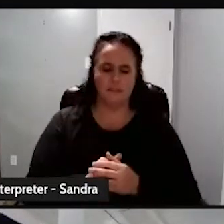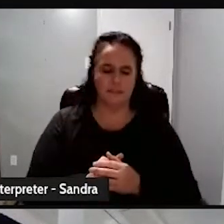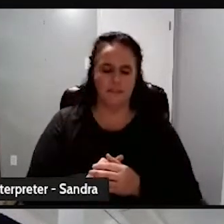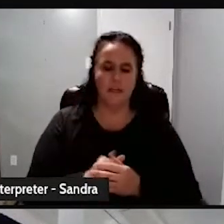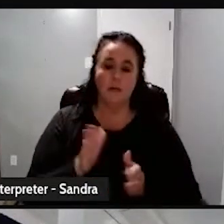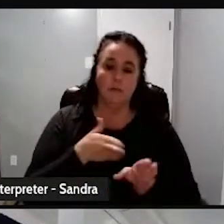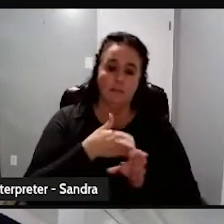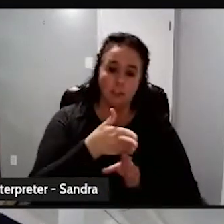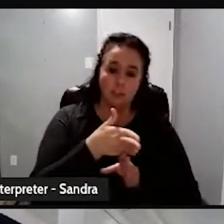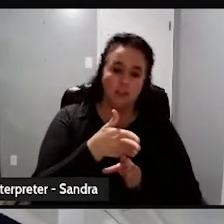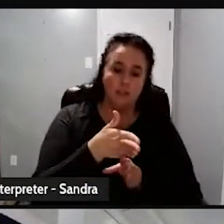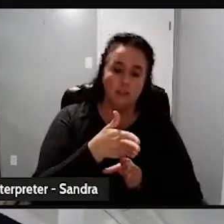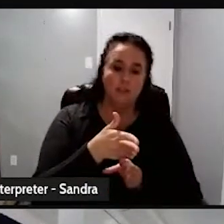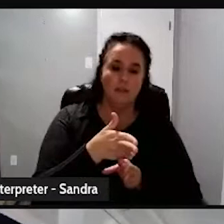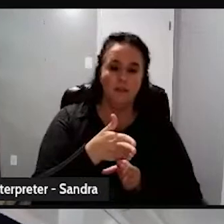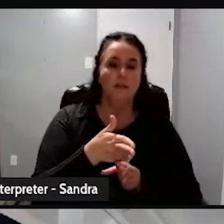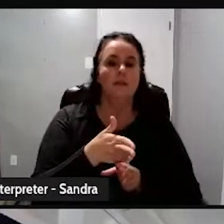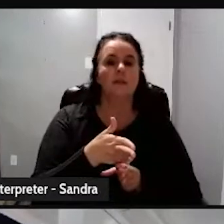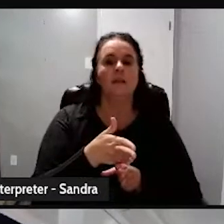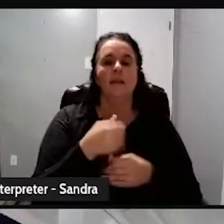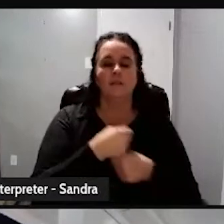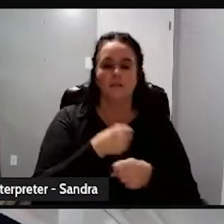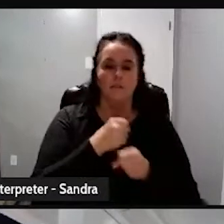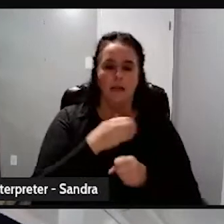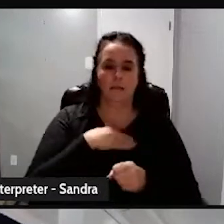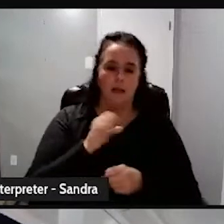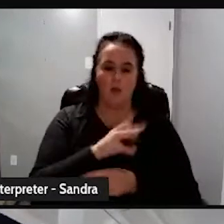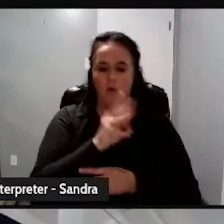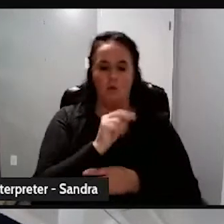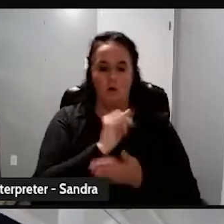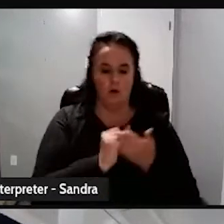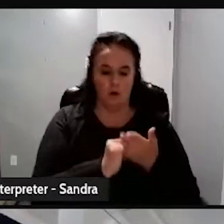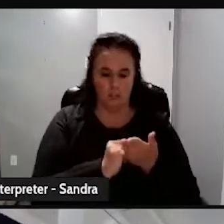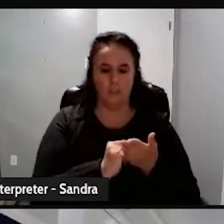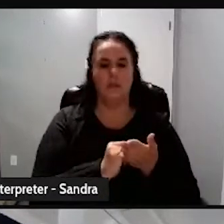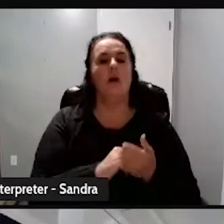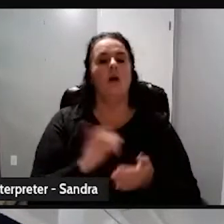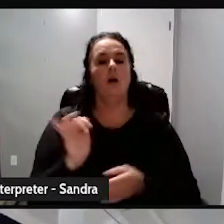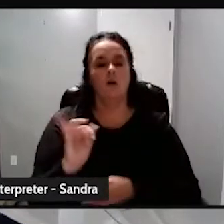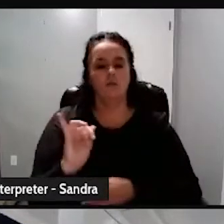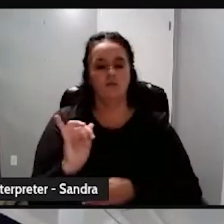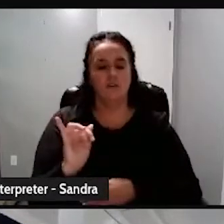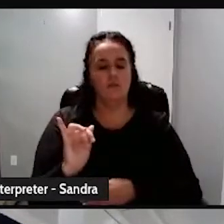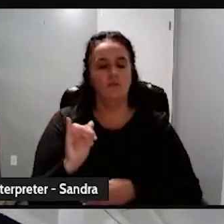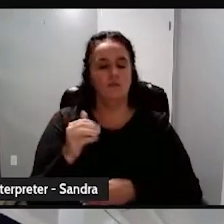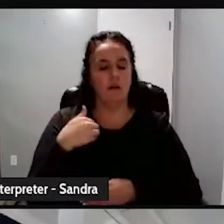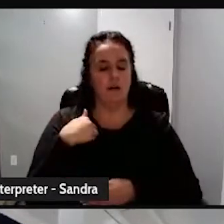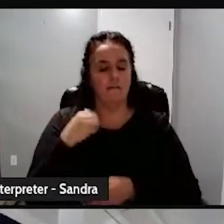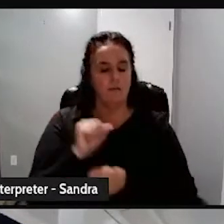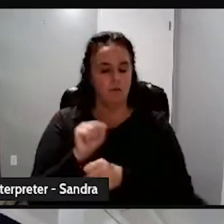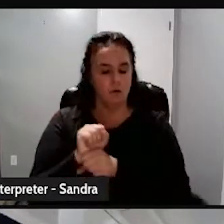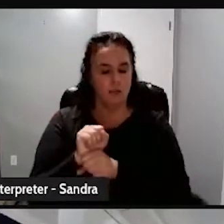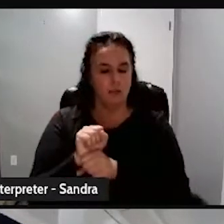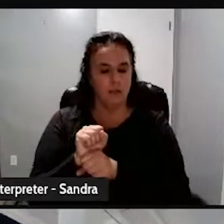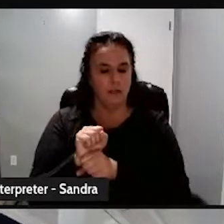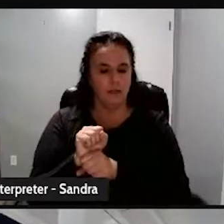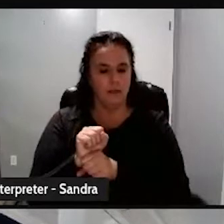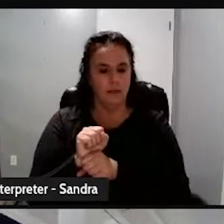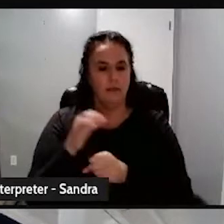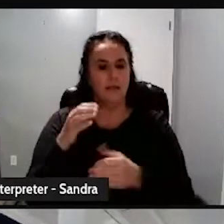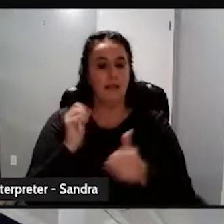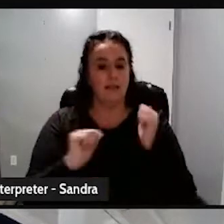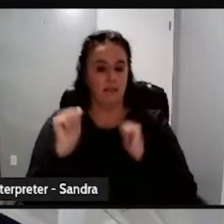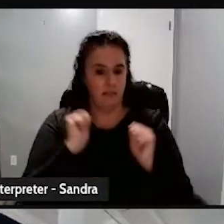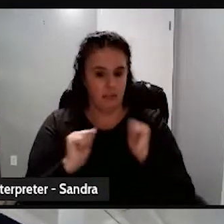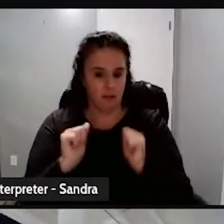Professionally, aside from making my own art in my own art practice, I have been working in the theater and film